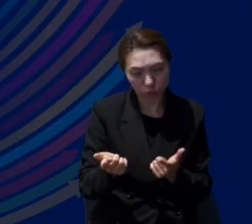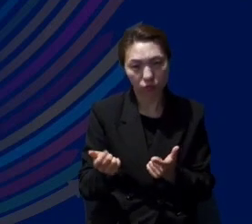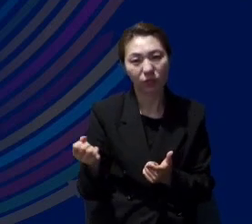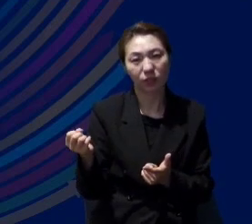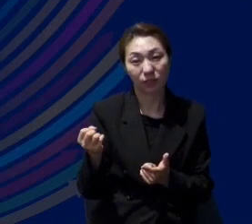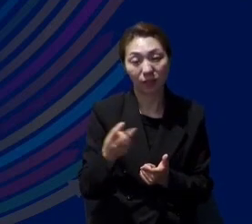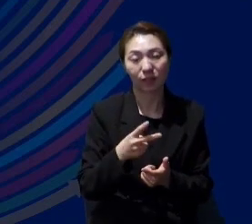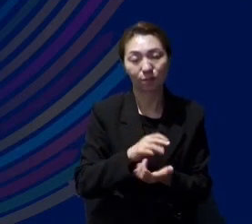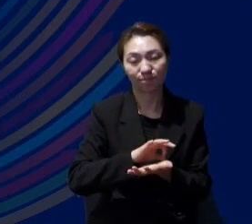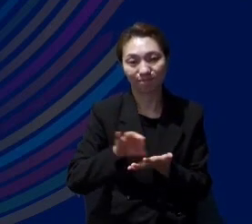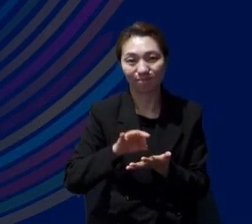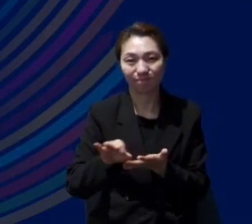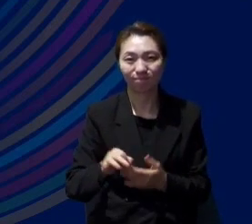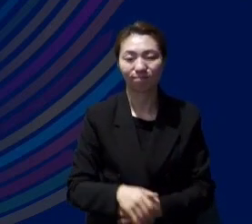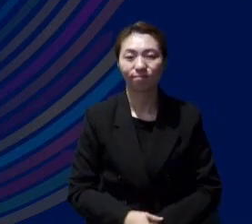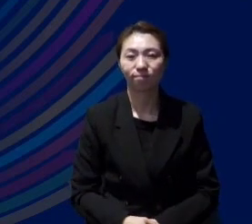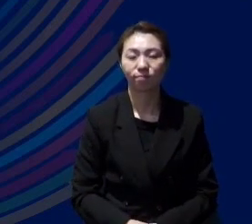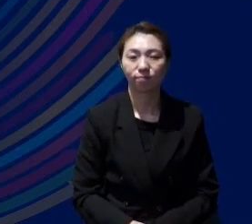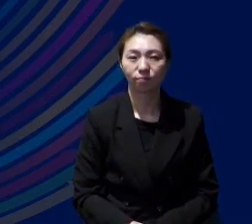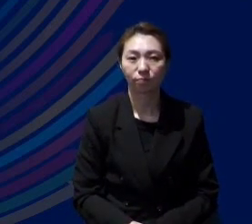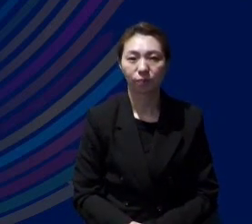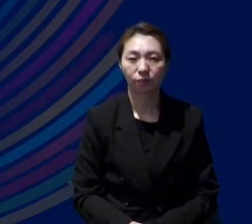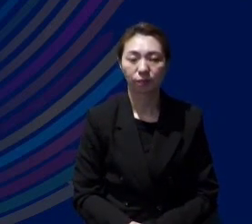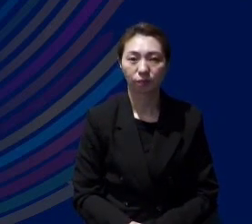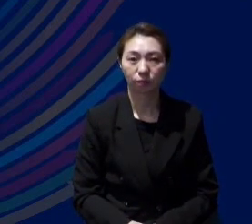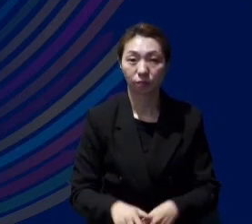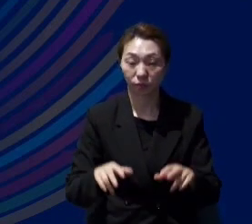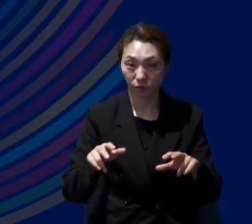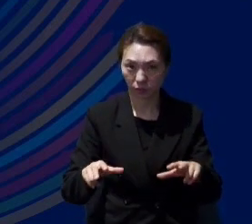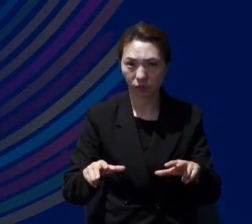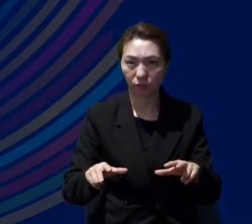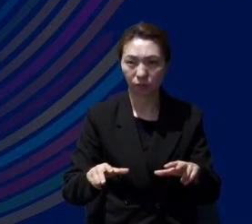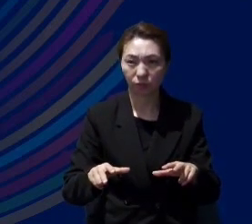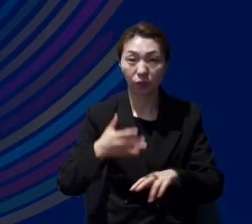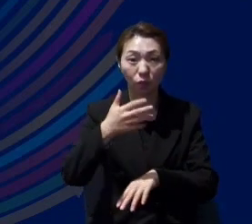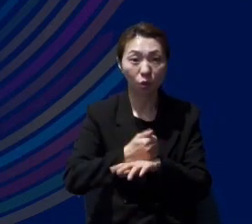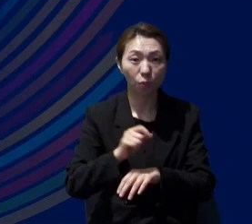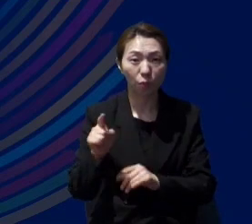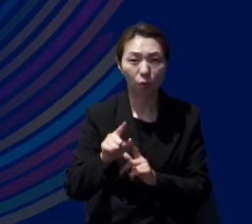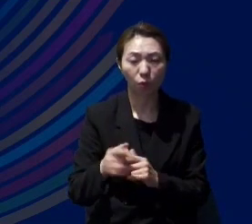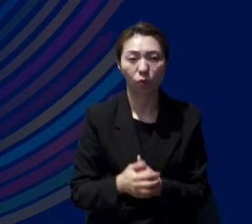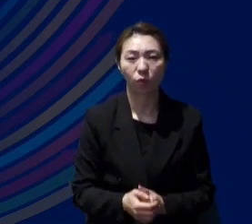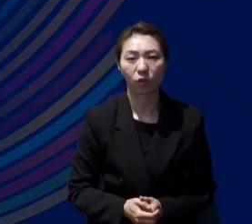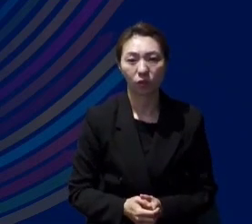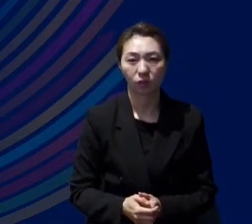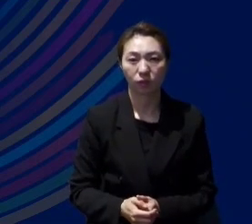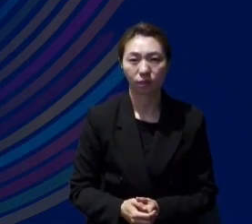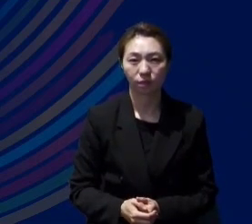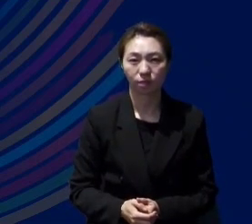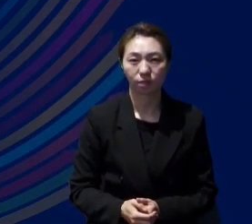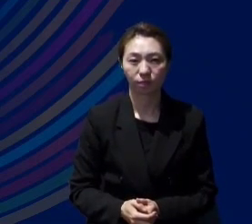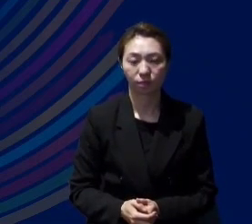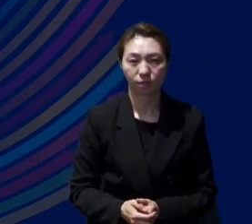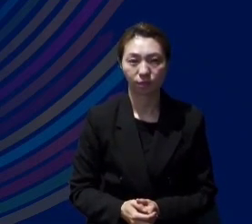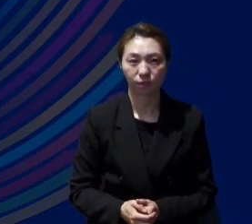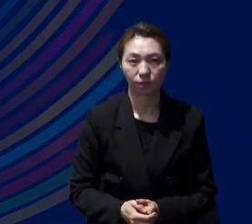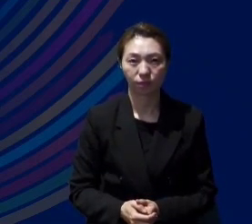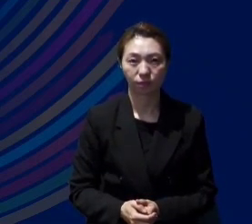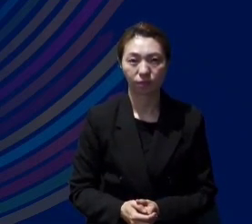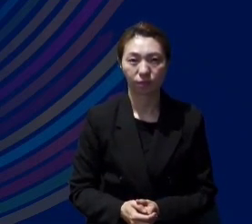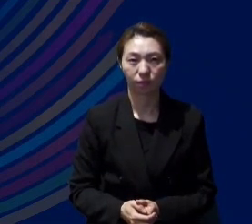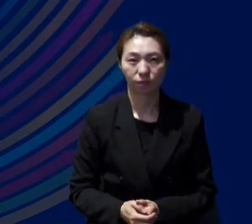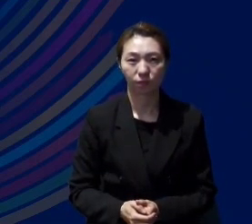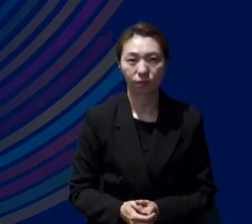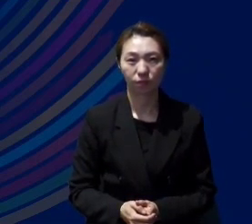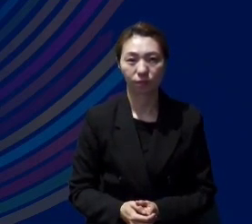So I'm going to give you kind of a sample of the results from this analysis so far, starting with life expectancy. So the plot